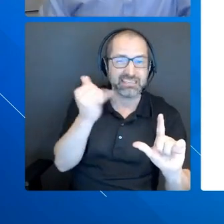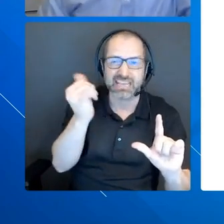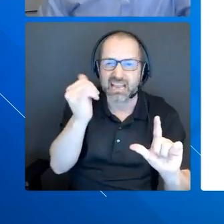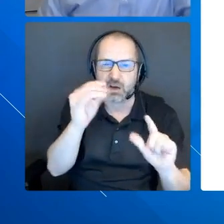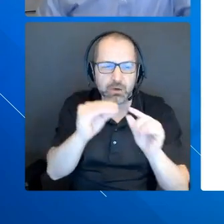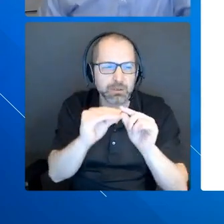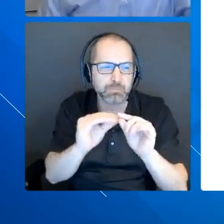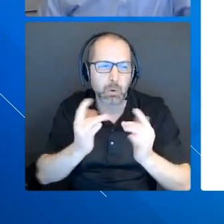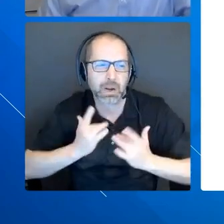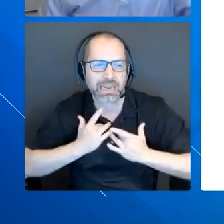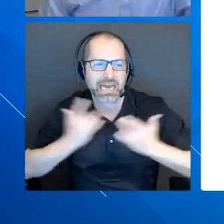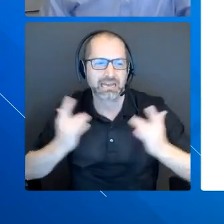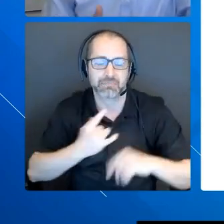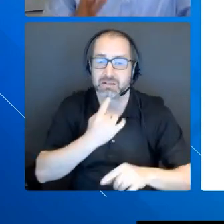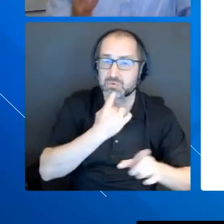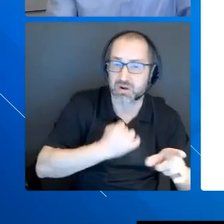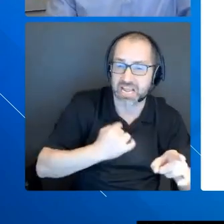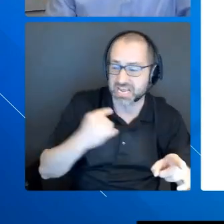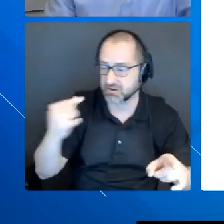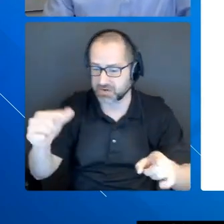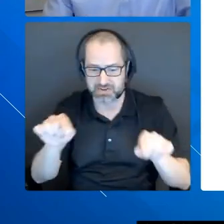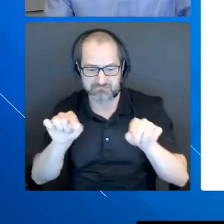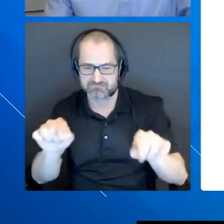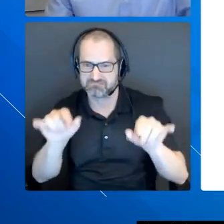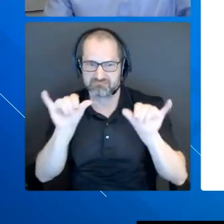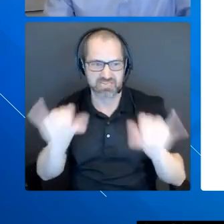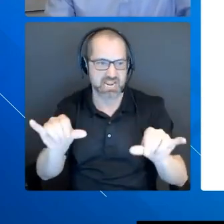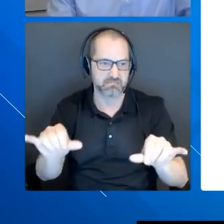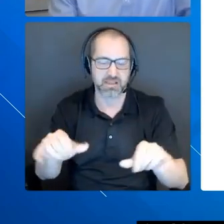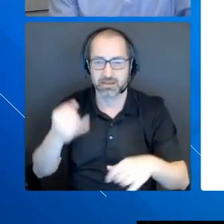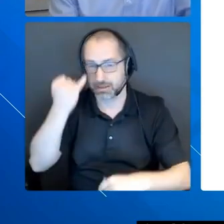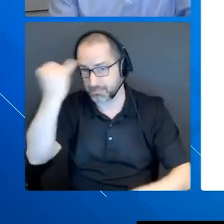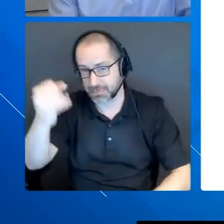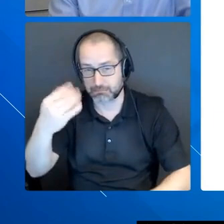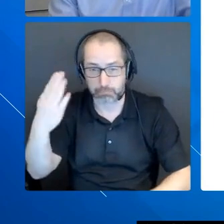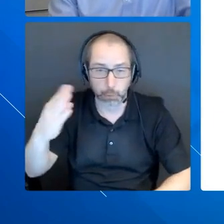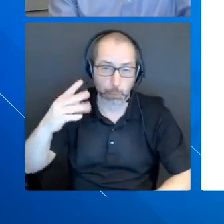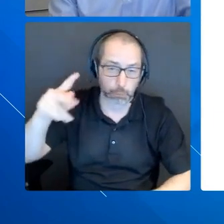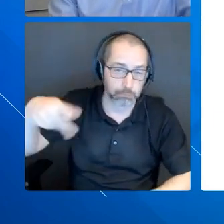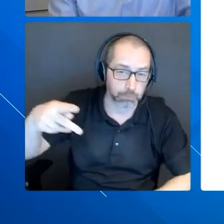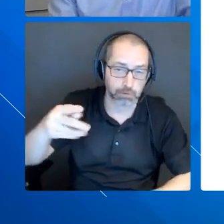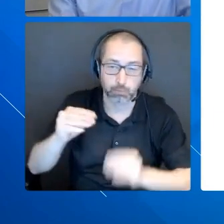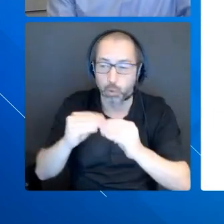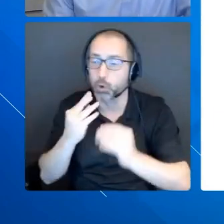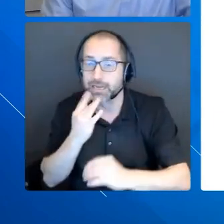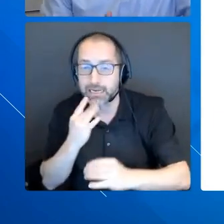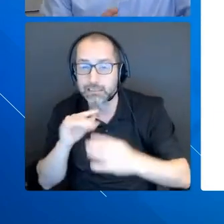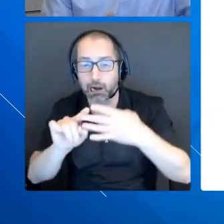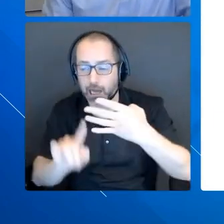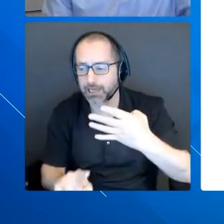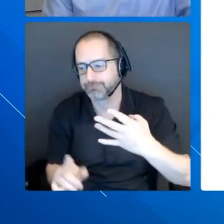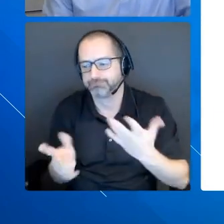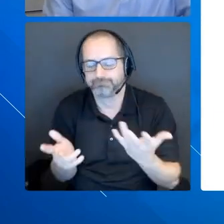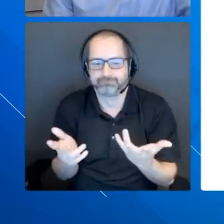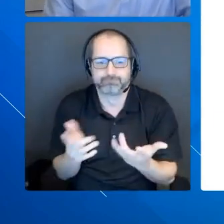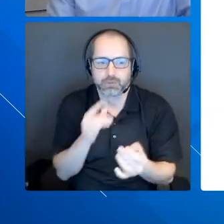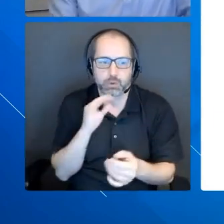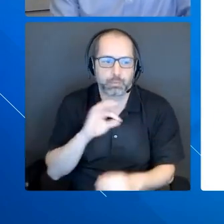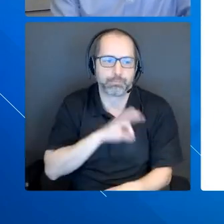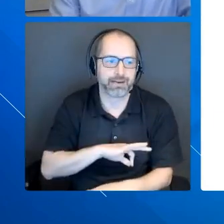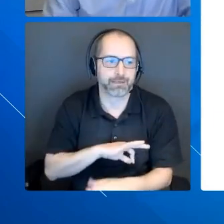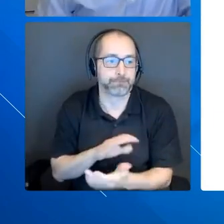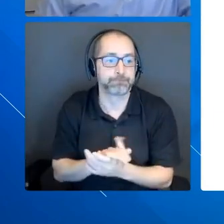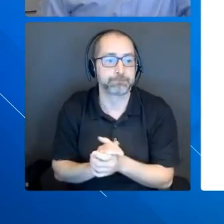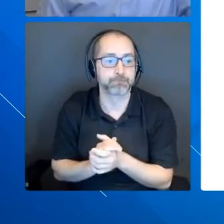green, forget about it. You're not going to notice a difference. And imagine if there's a blue, there's a purple, there's more colors. But this isn't just